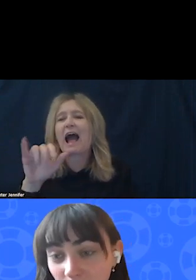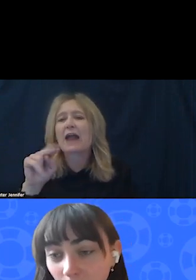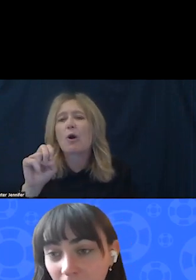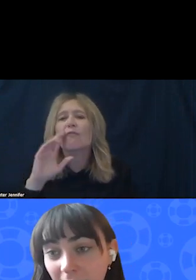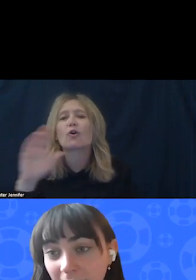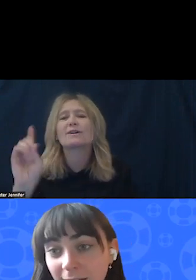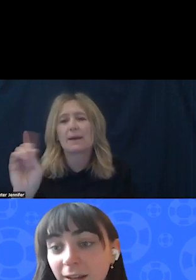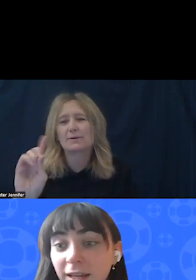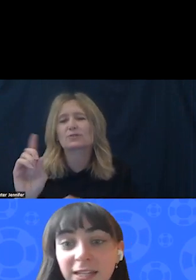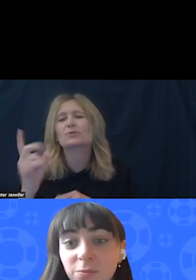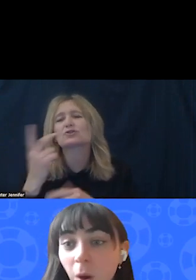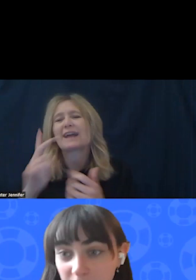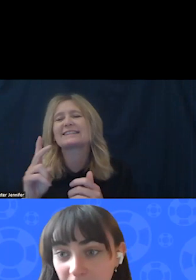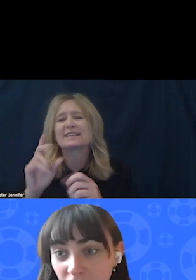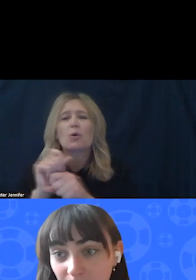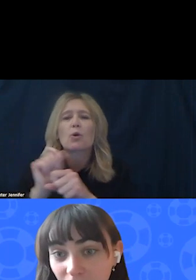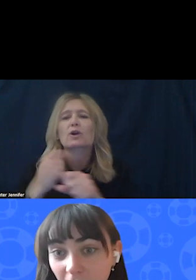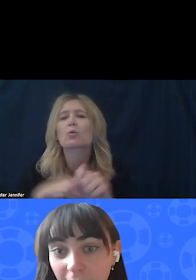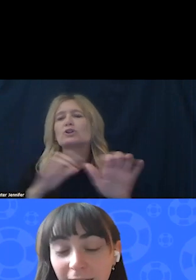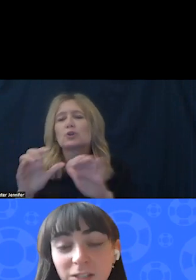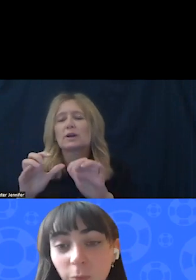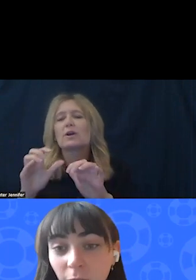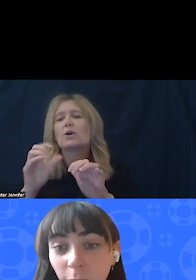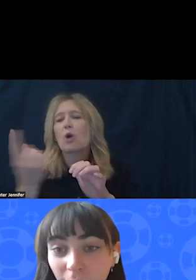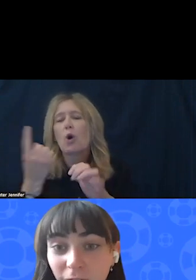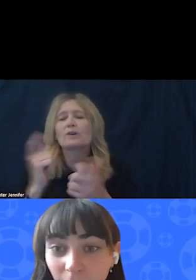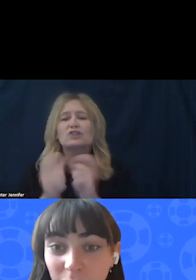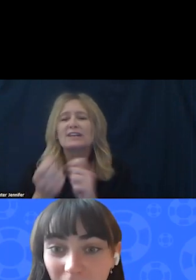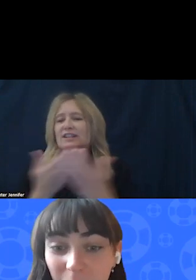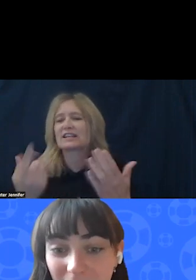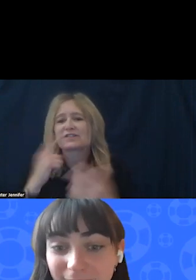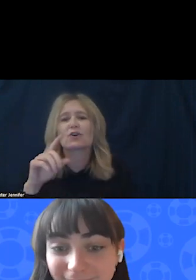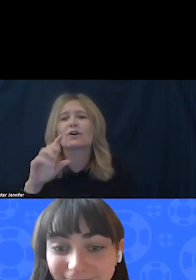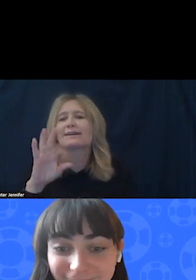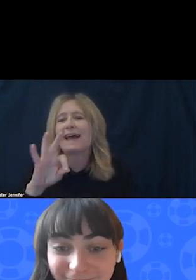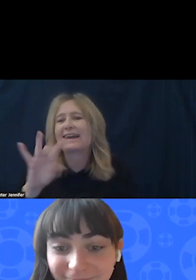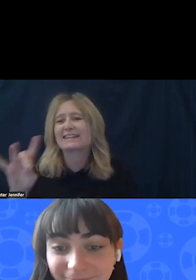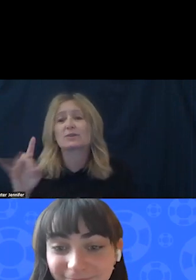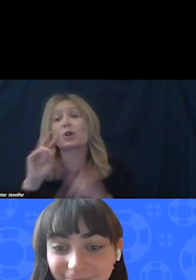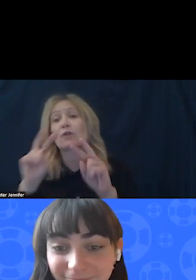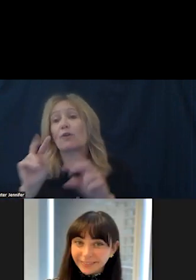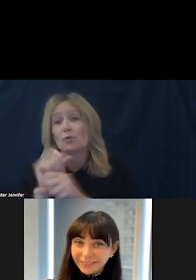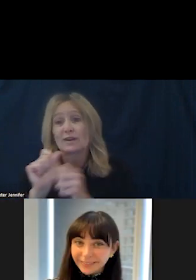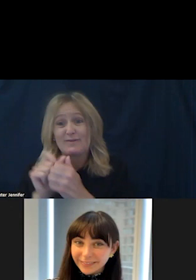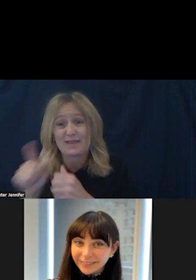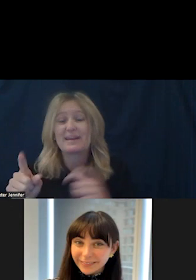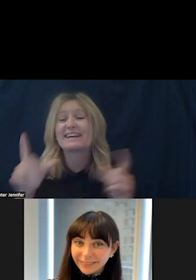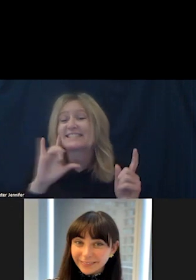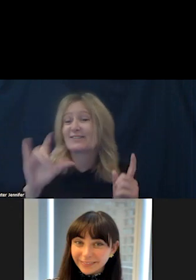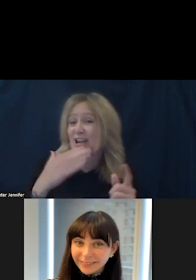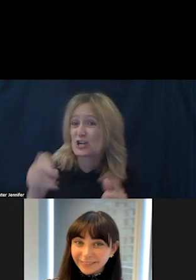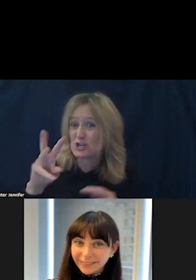excited to see what work they get done. He's always been a champion for 988, so we're looking forward to working with him. Sounds like it's good news for